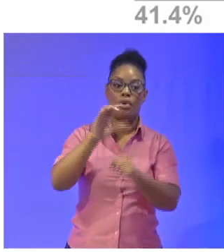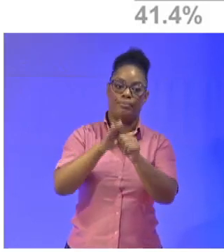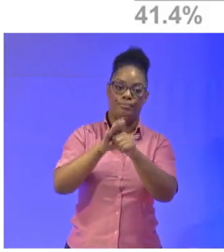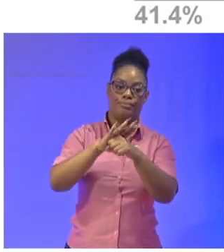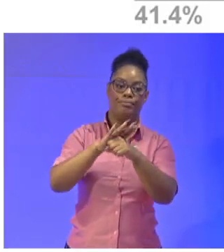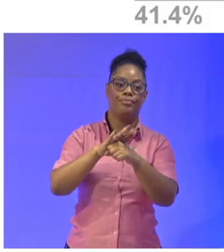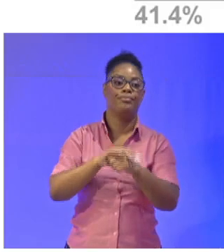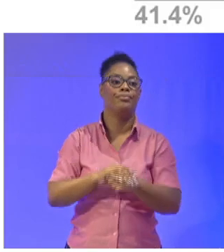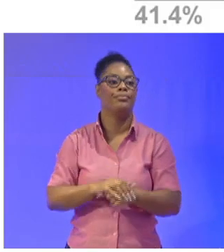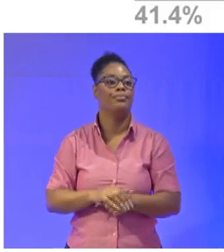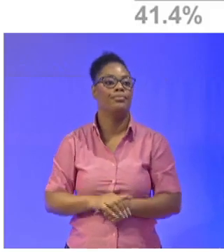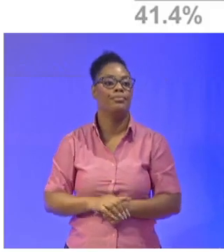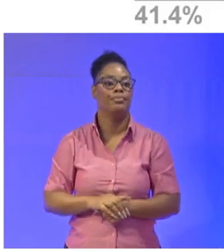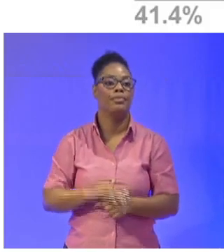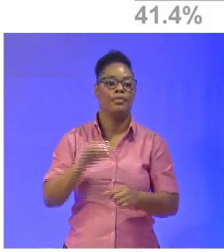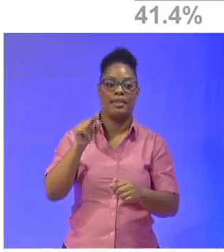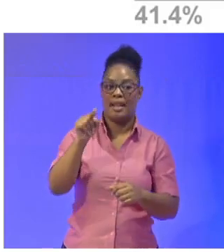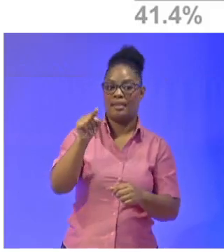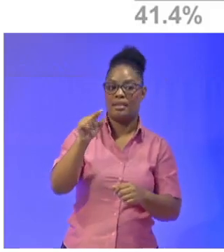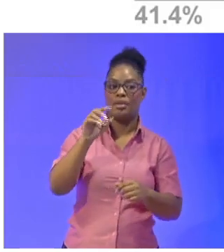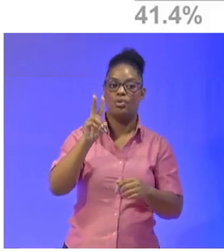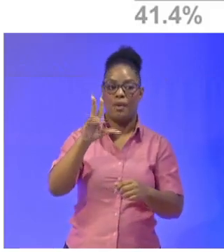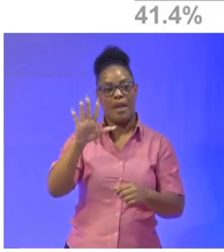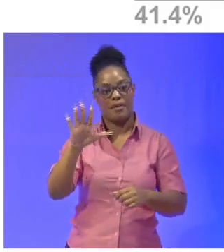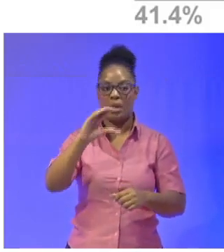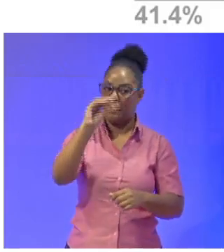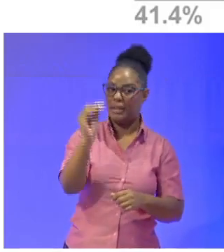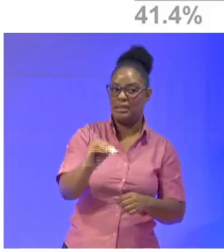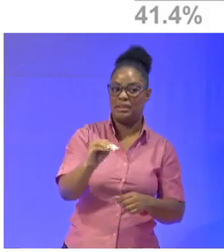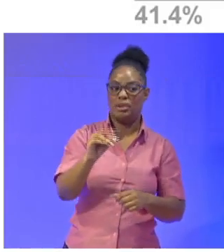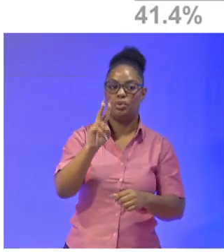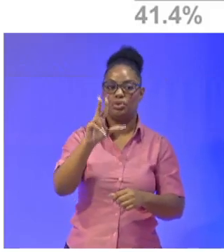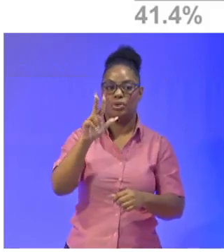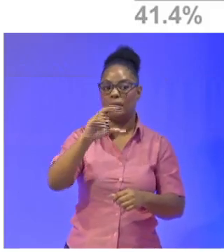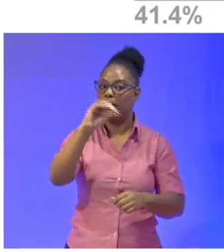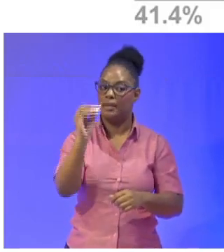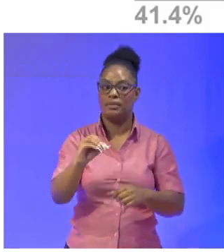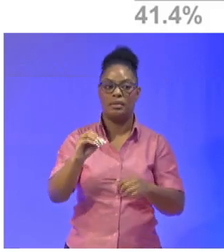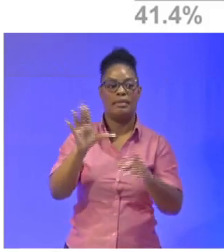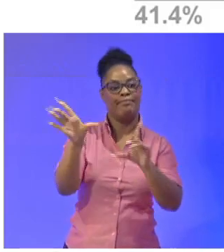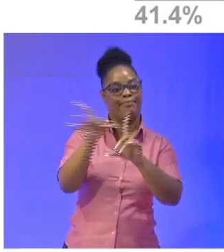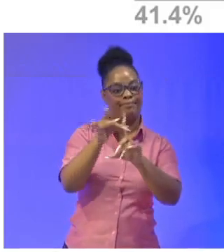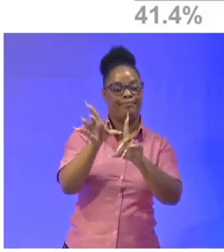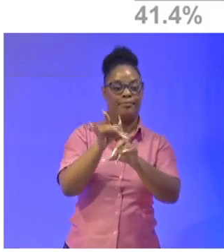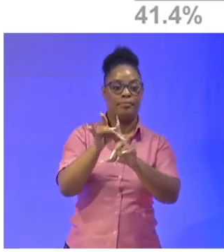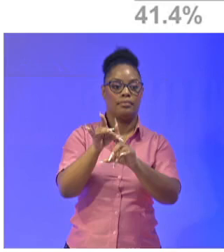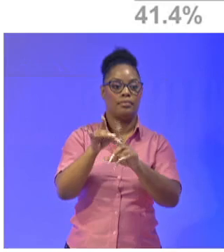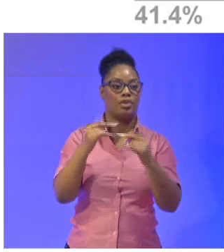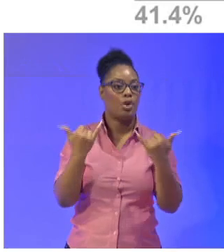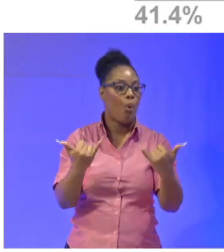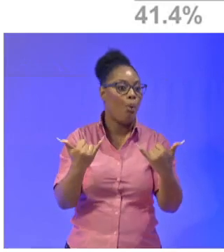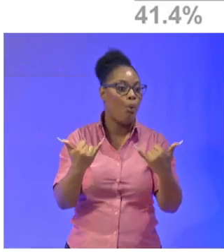year, have been sharing 25%, 23% respectively. But now we're seeing